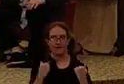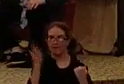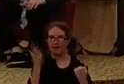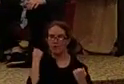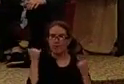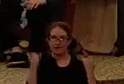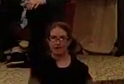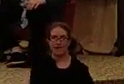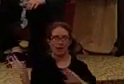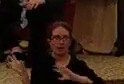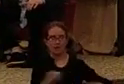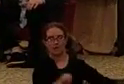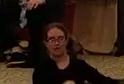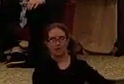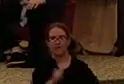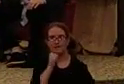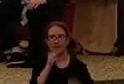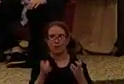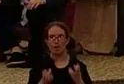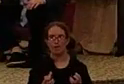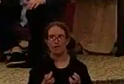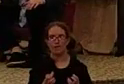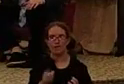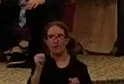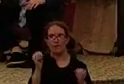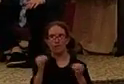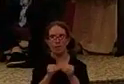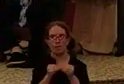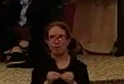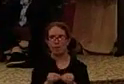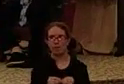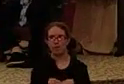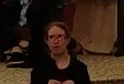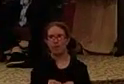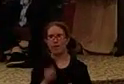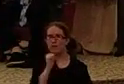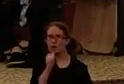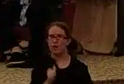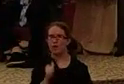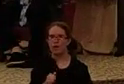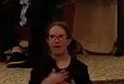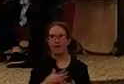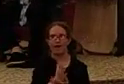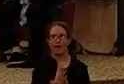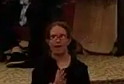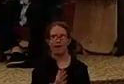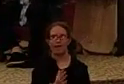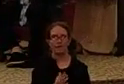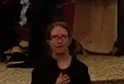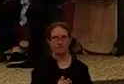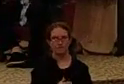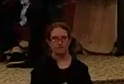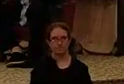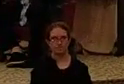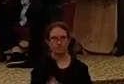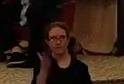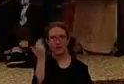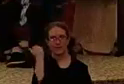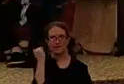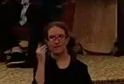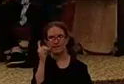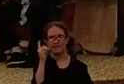were now gone. I didn't want to be that anymore. Amen. I was not going to let that, and I never have let my